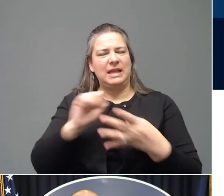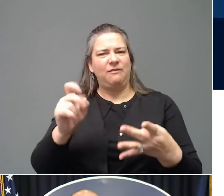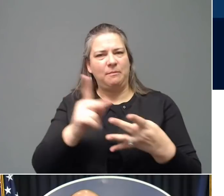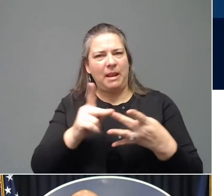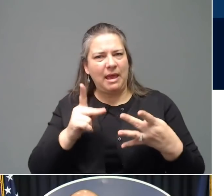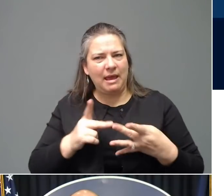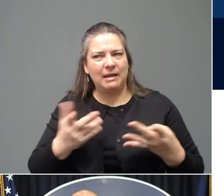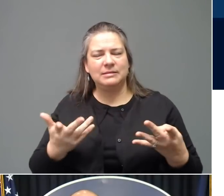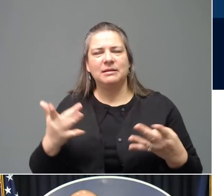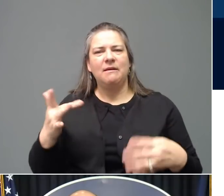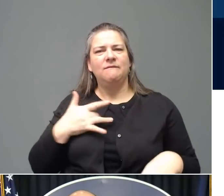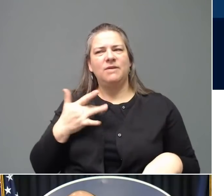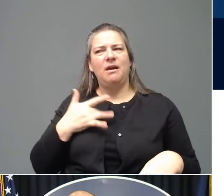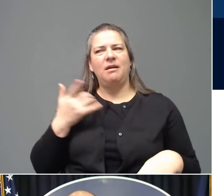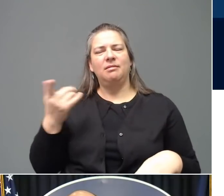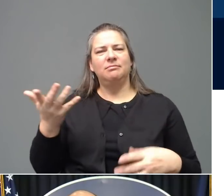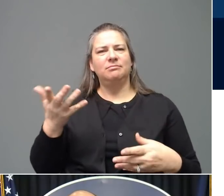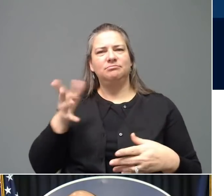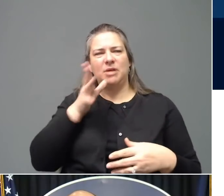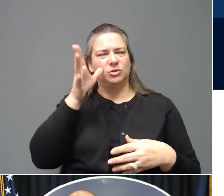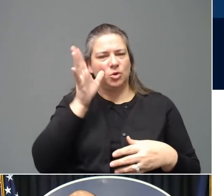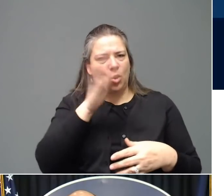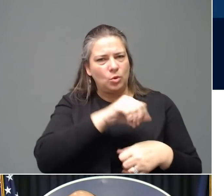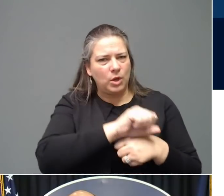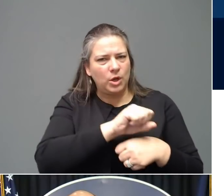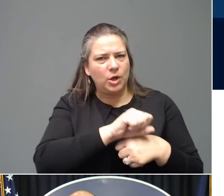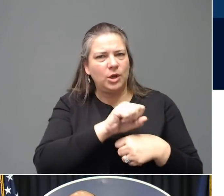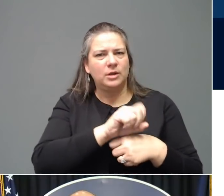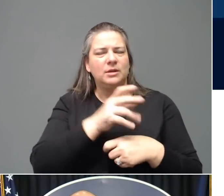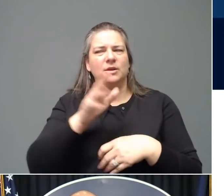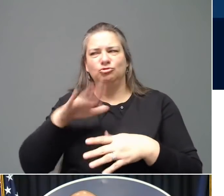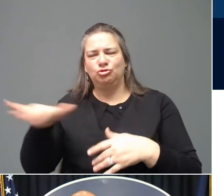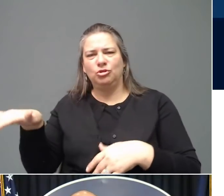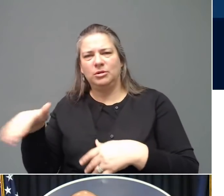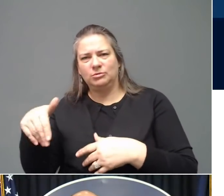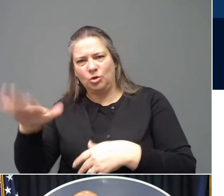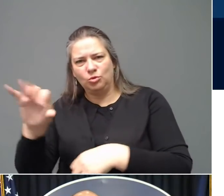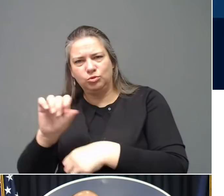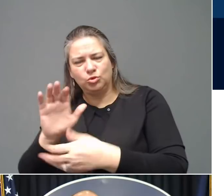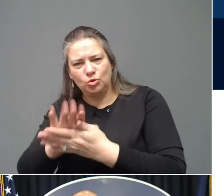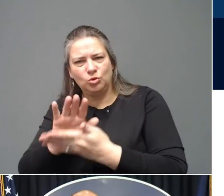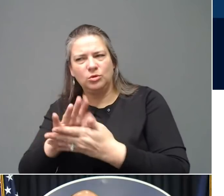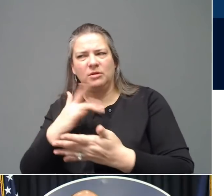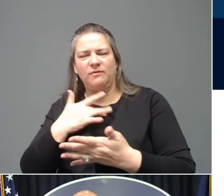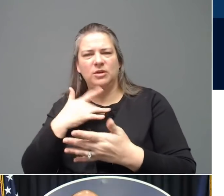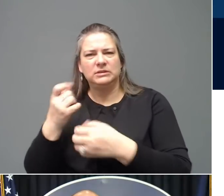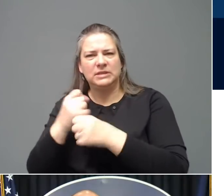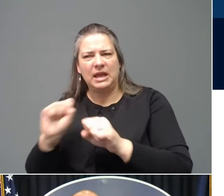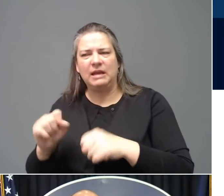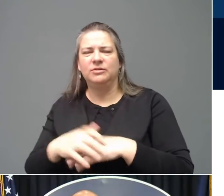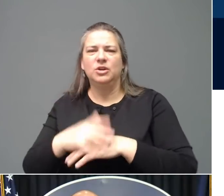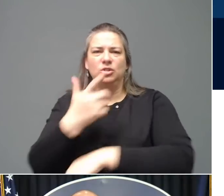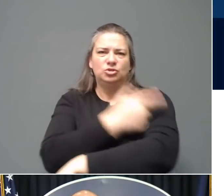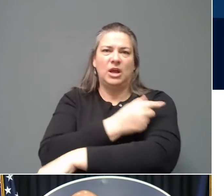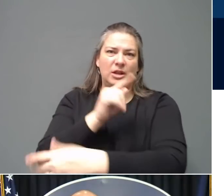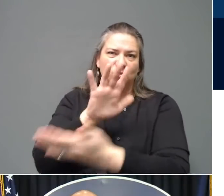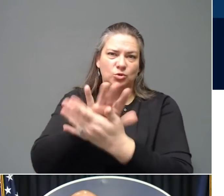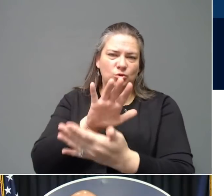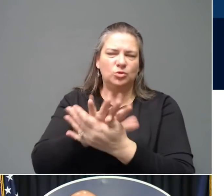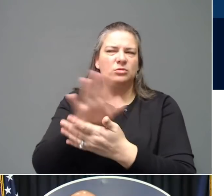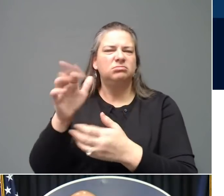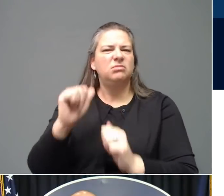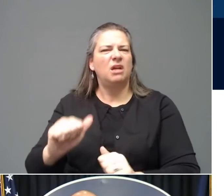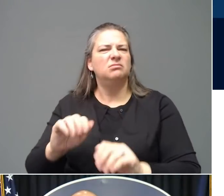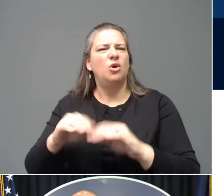out working and doing their jobs. Immunizing the adults in the building is a way to open those schools as safely as we